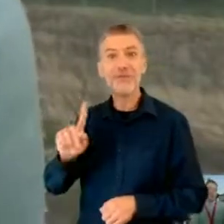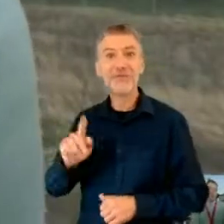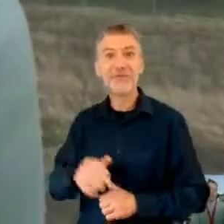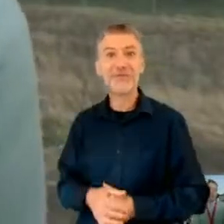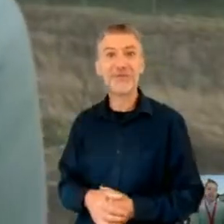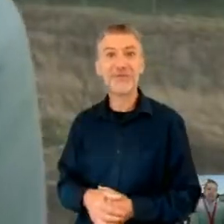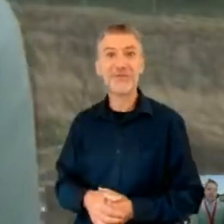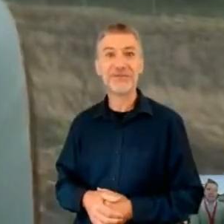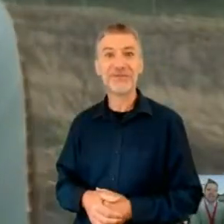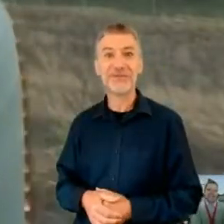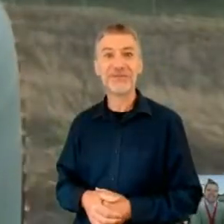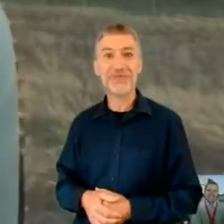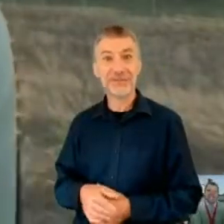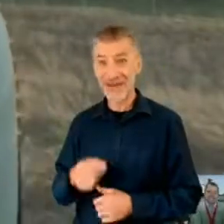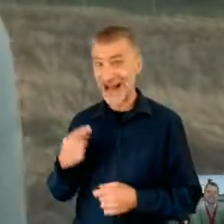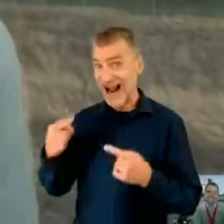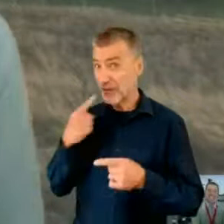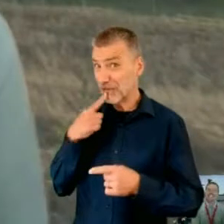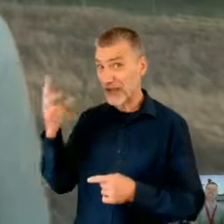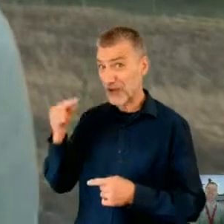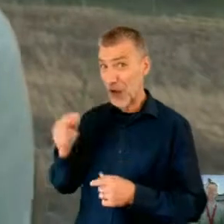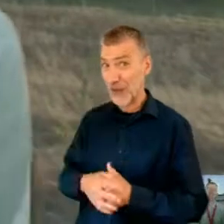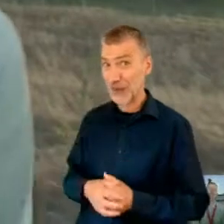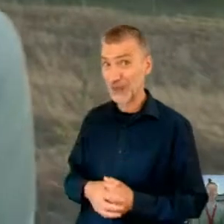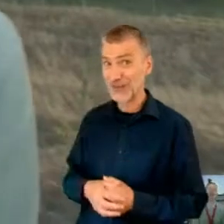You can say no.